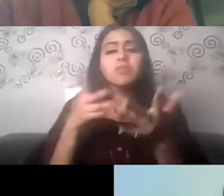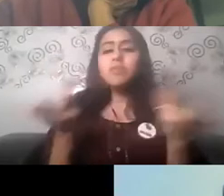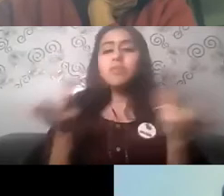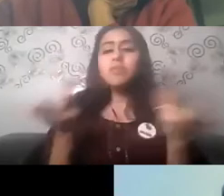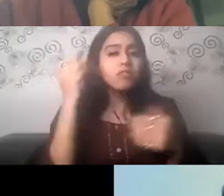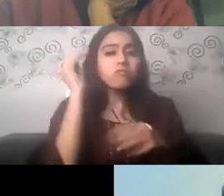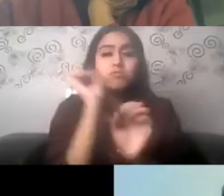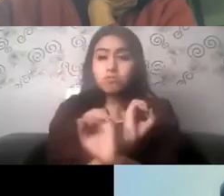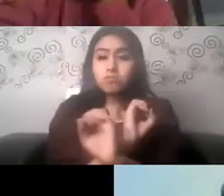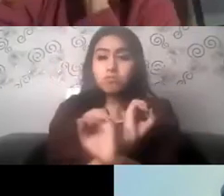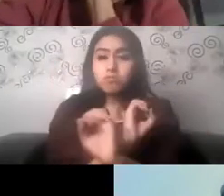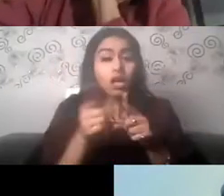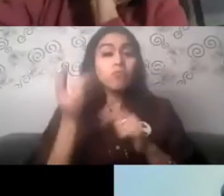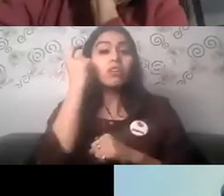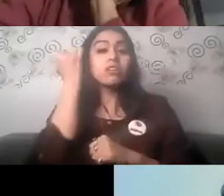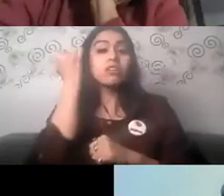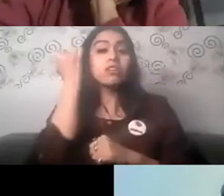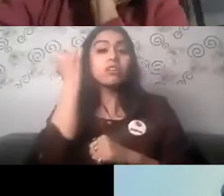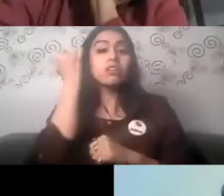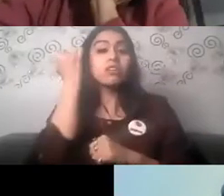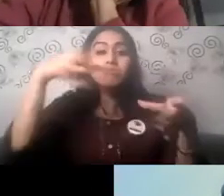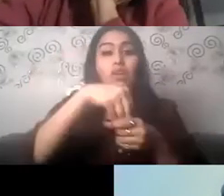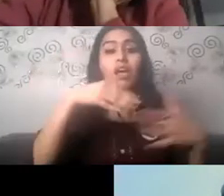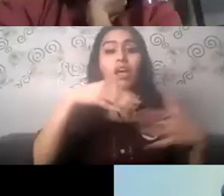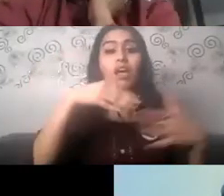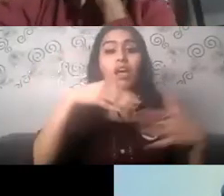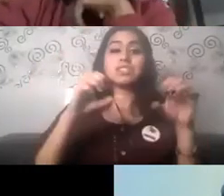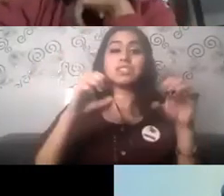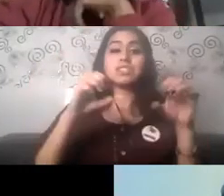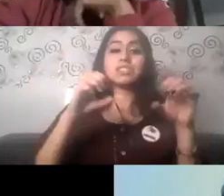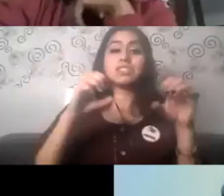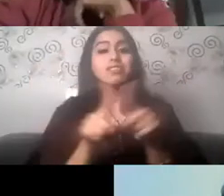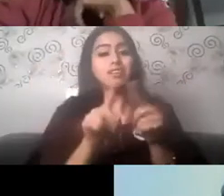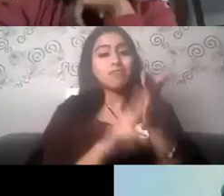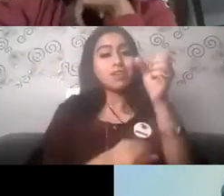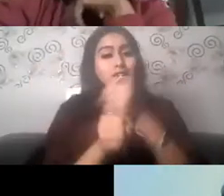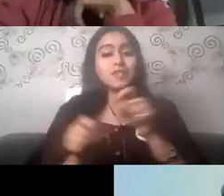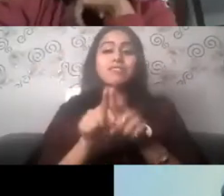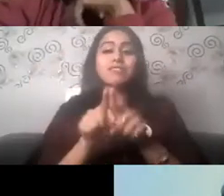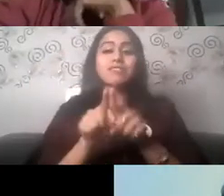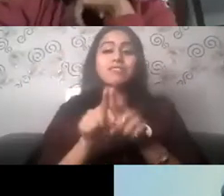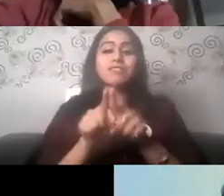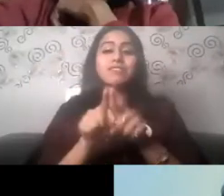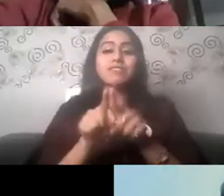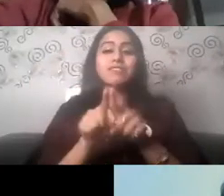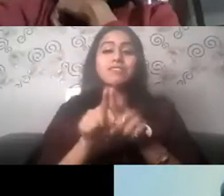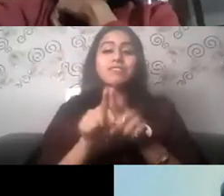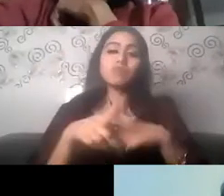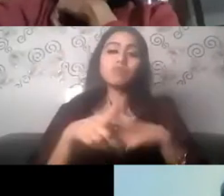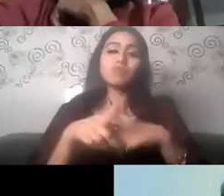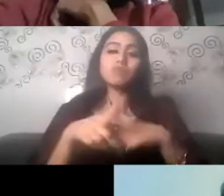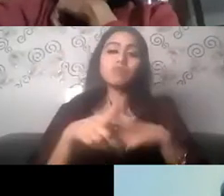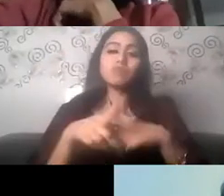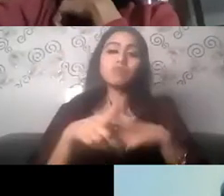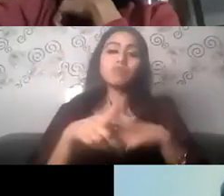to contribute for this by creating a organization which can empower them by giving them livelihood. So 2008 we